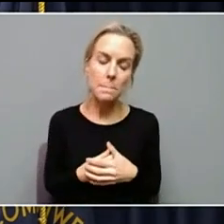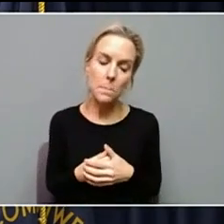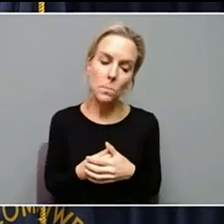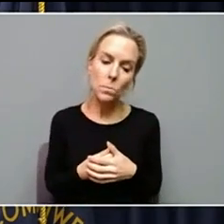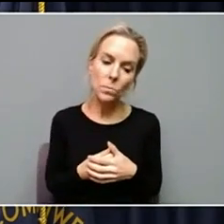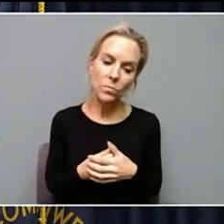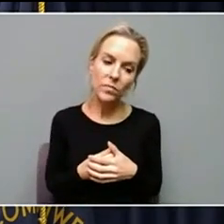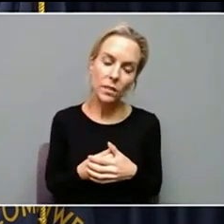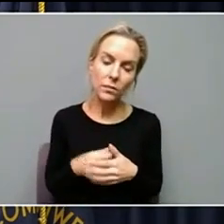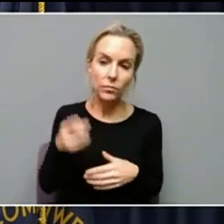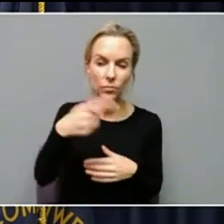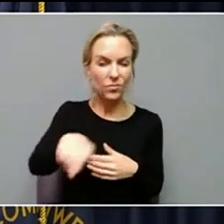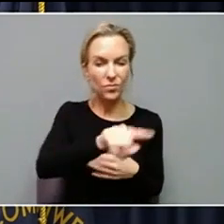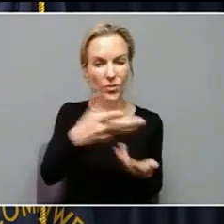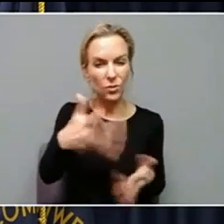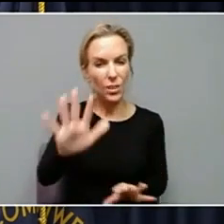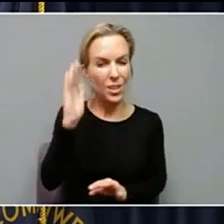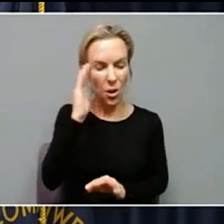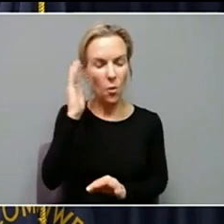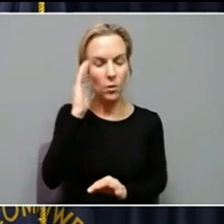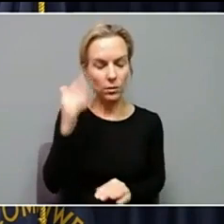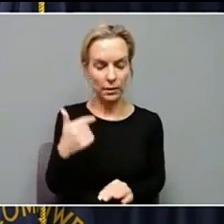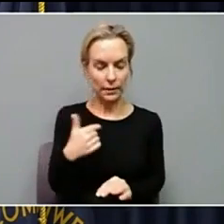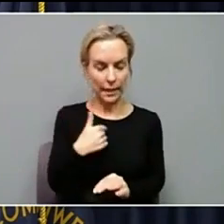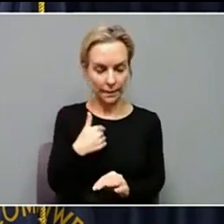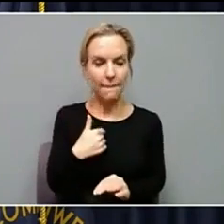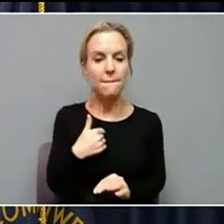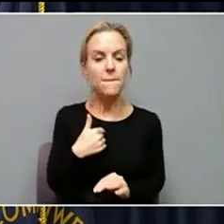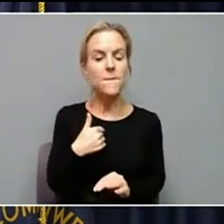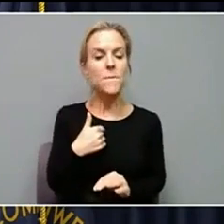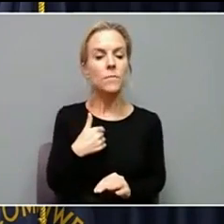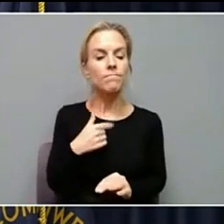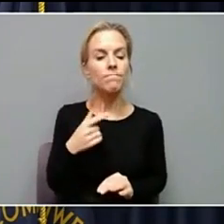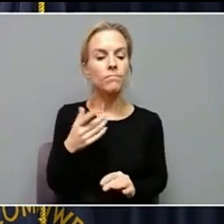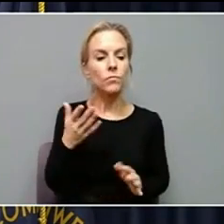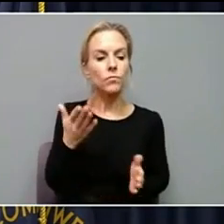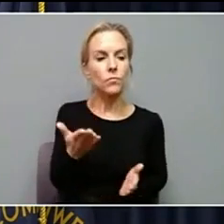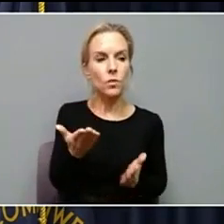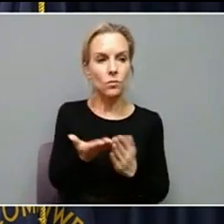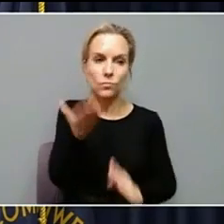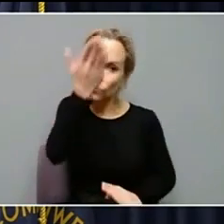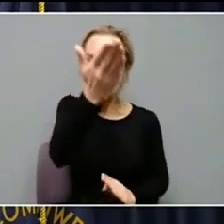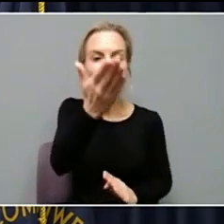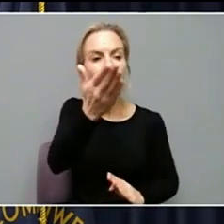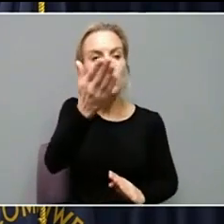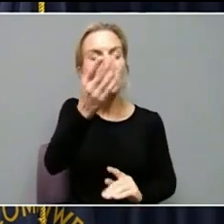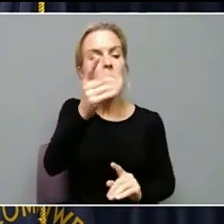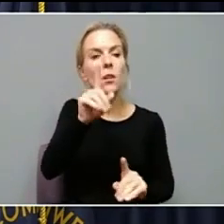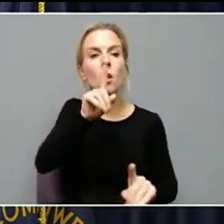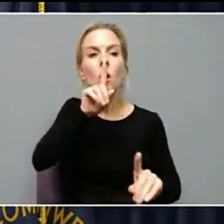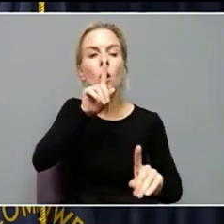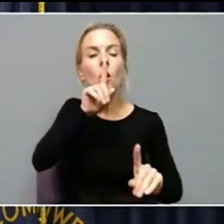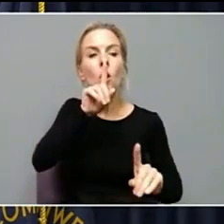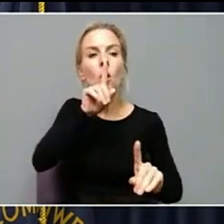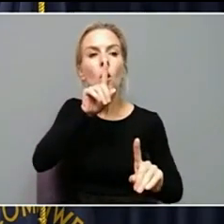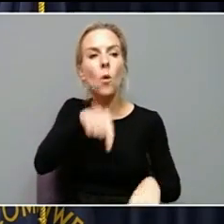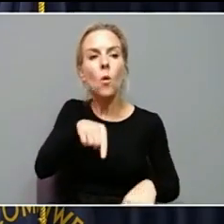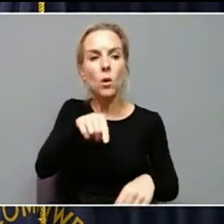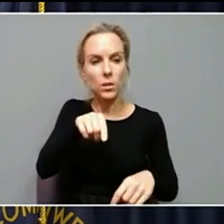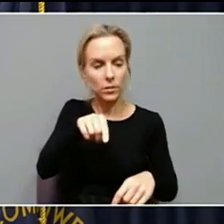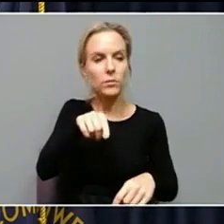As you all know, I put in an order, and thankfully the Kentucky Department of Education followed with an emergency